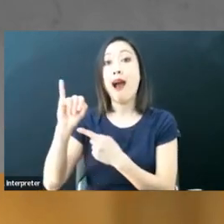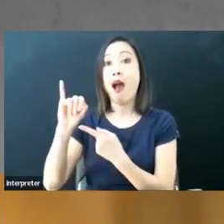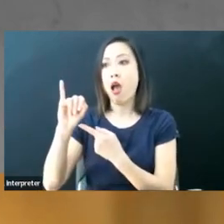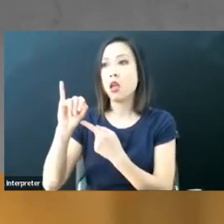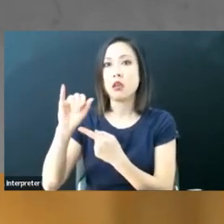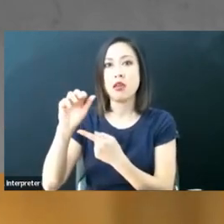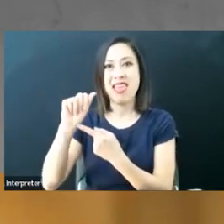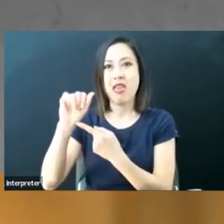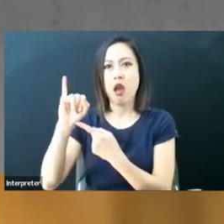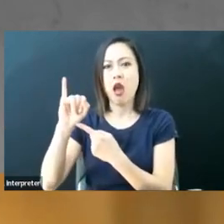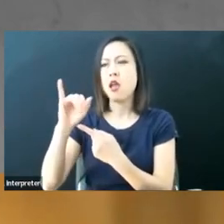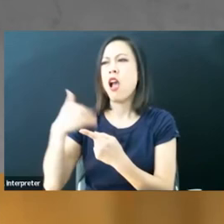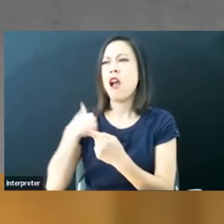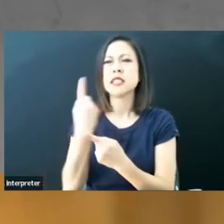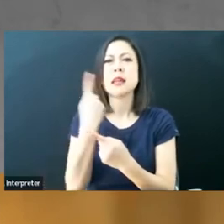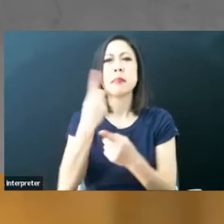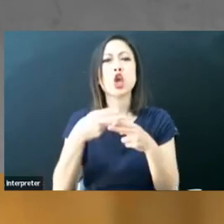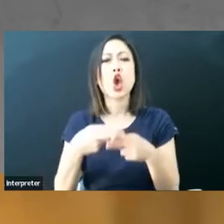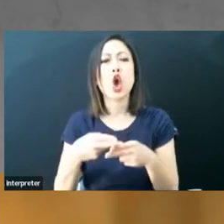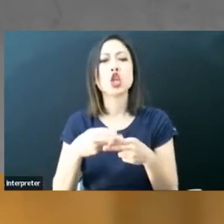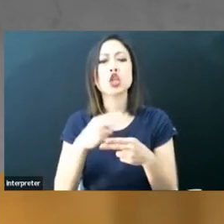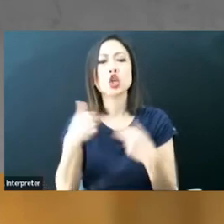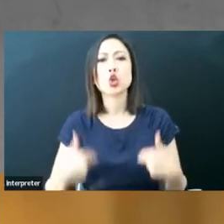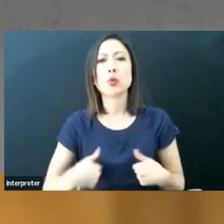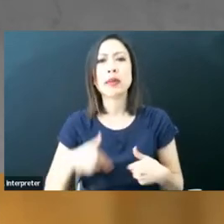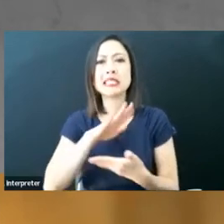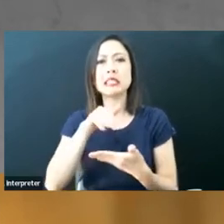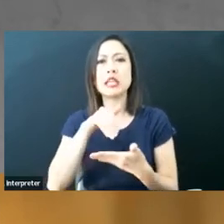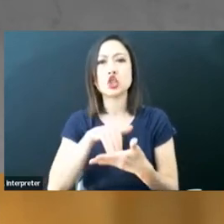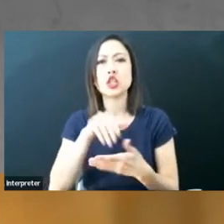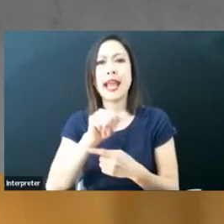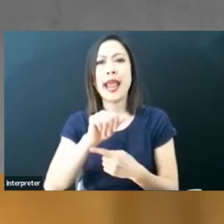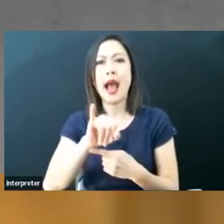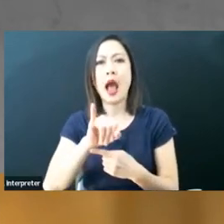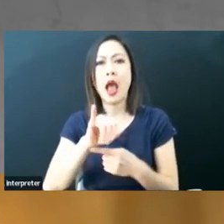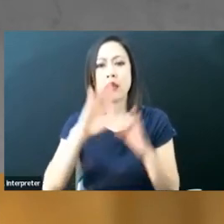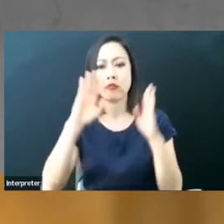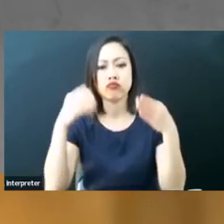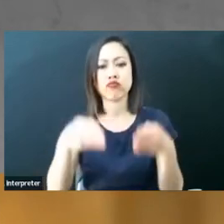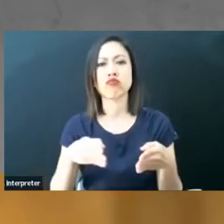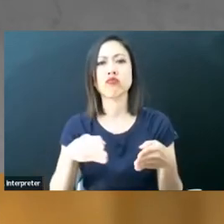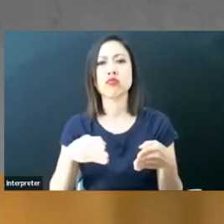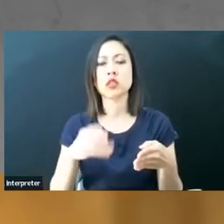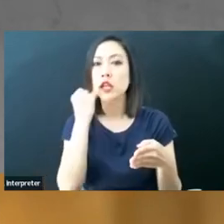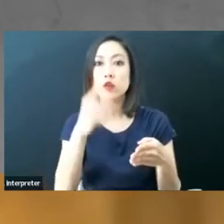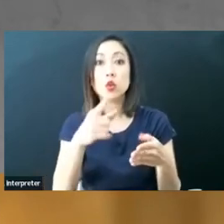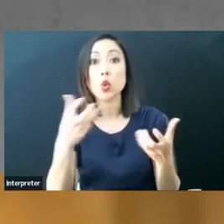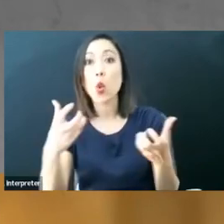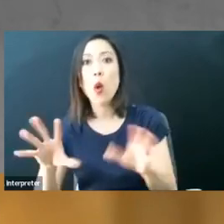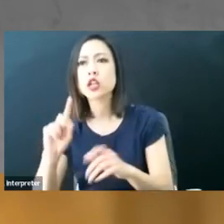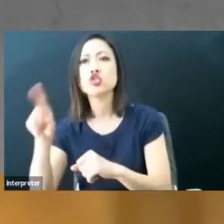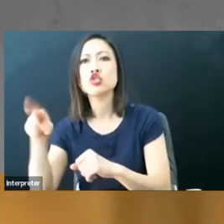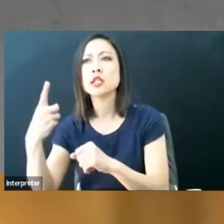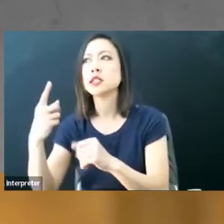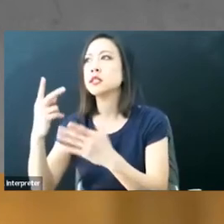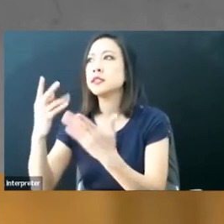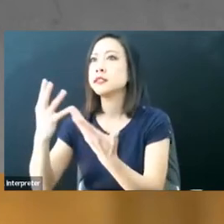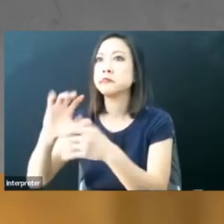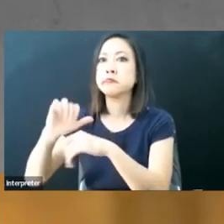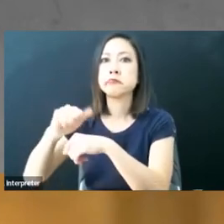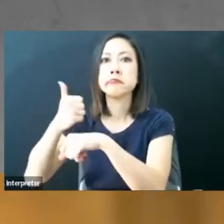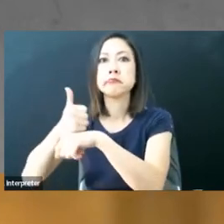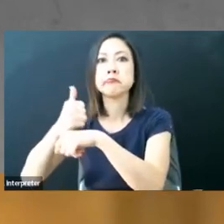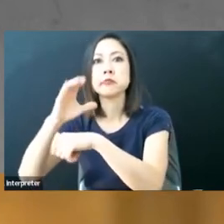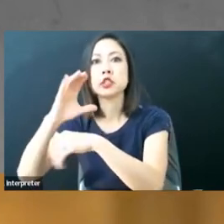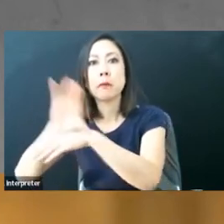called human-centered AI. If you don't want to just program and replicate what's in the world today, much of which, as you've